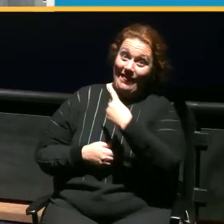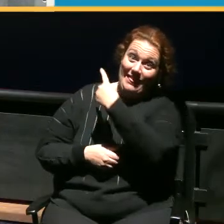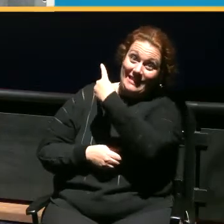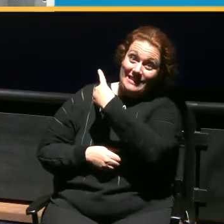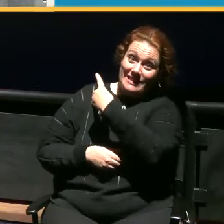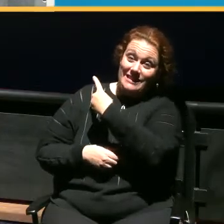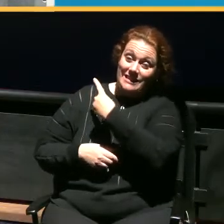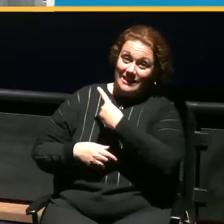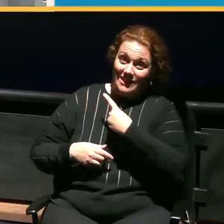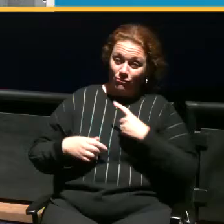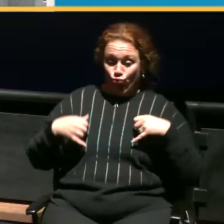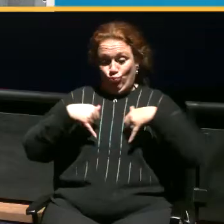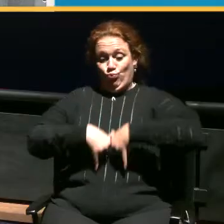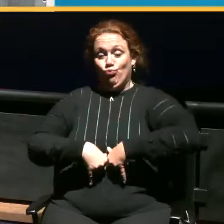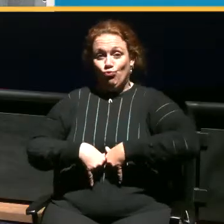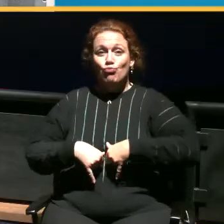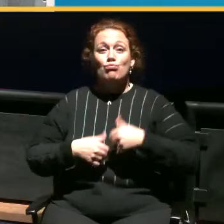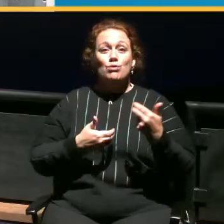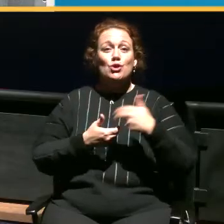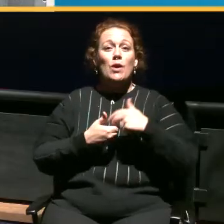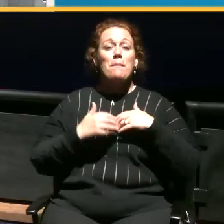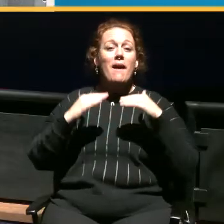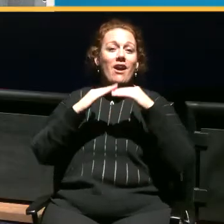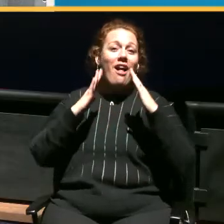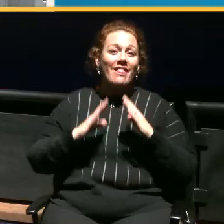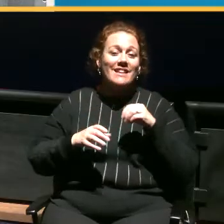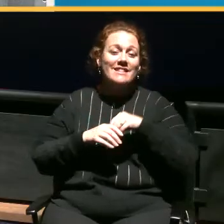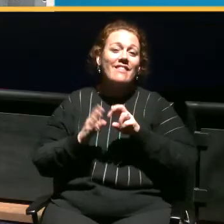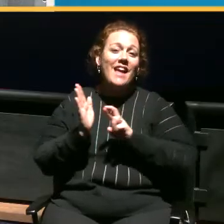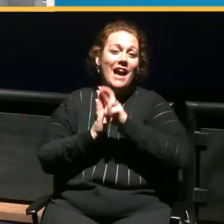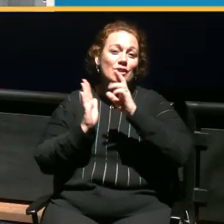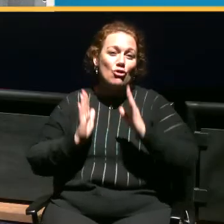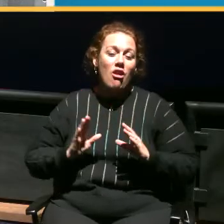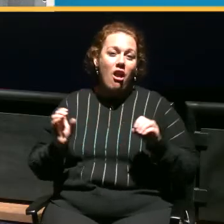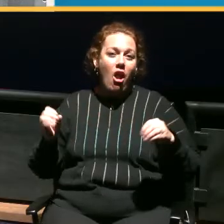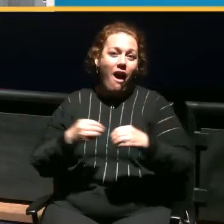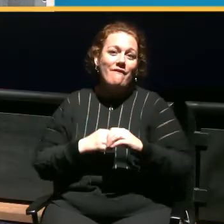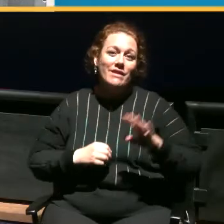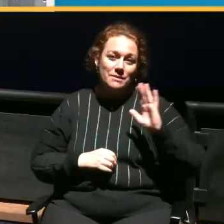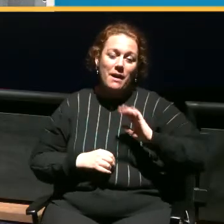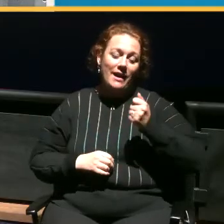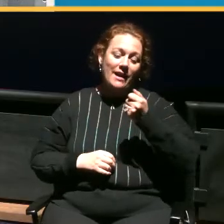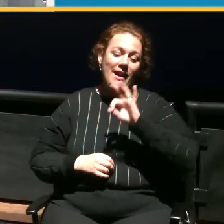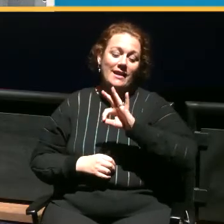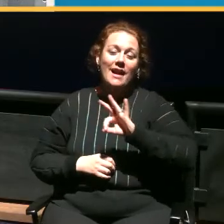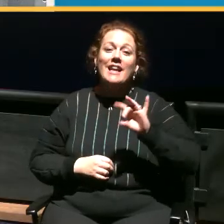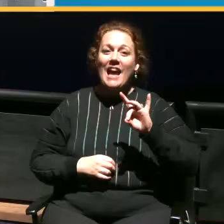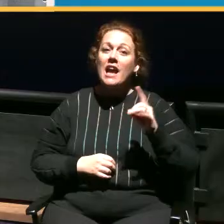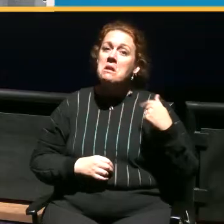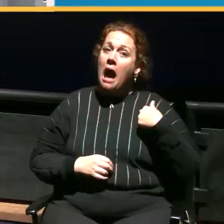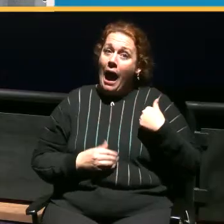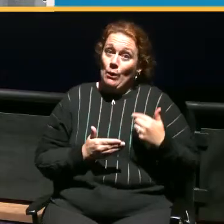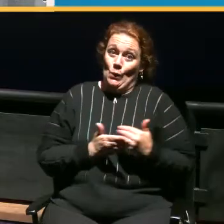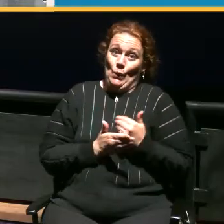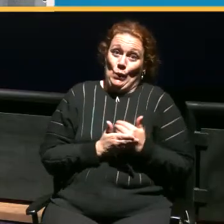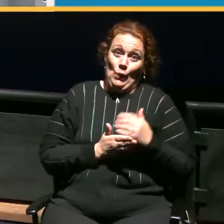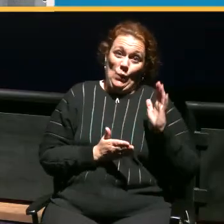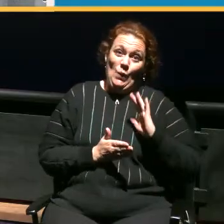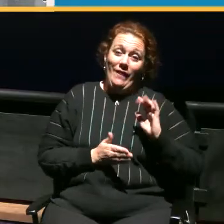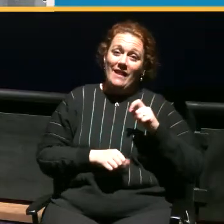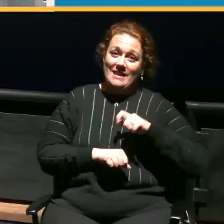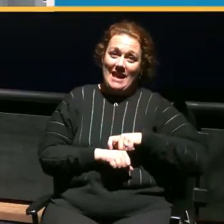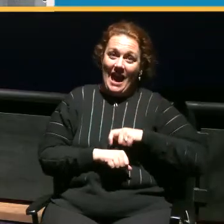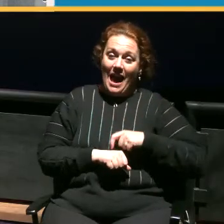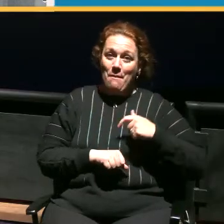space, joined my colleagues and I in the astronaut office when he flew again back in 1998. And I was a fairly new astronaut at that point. I